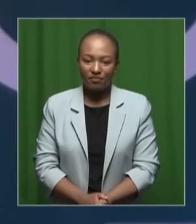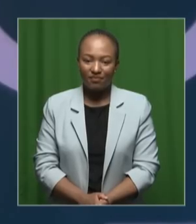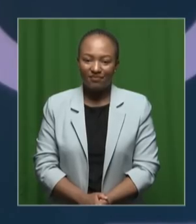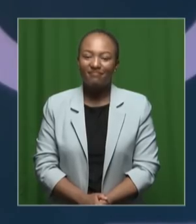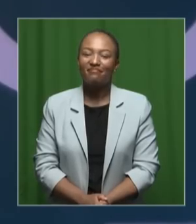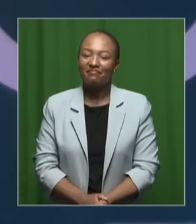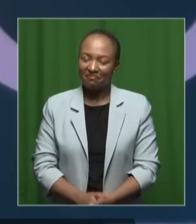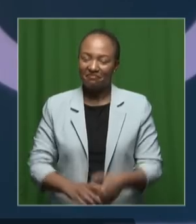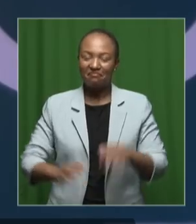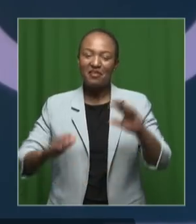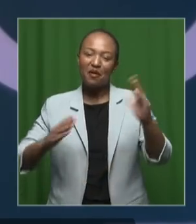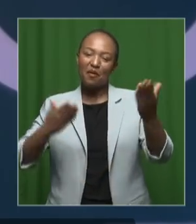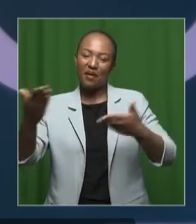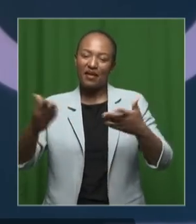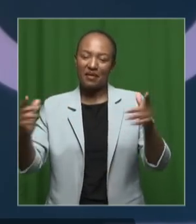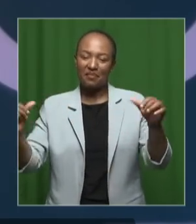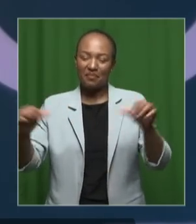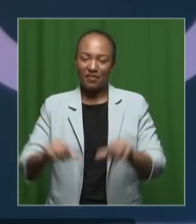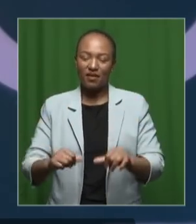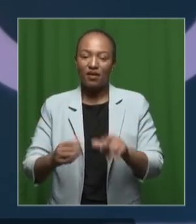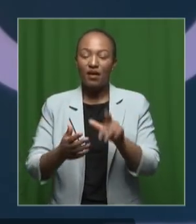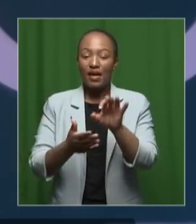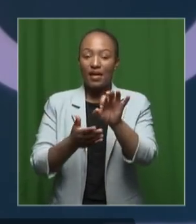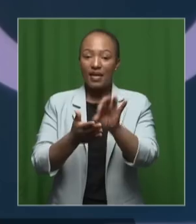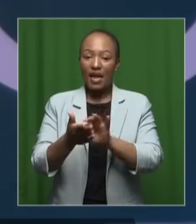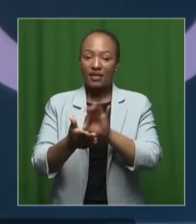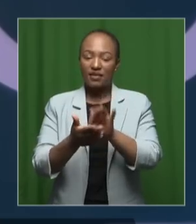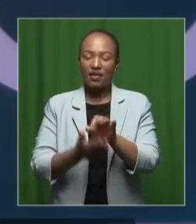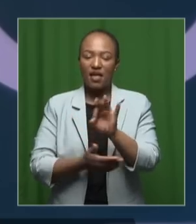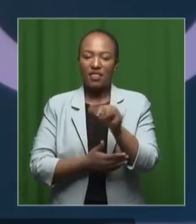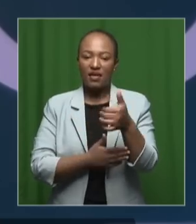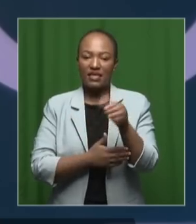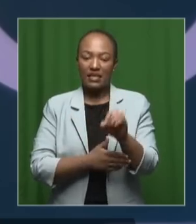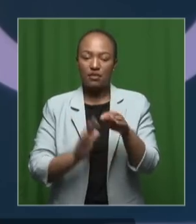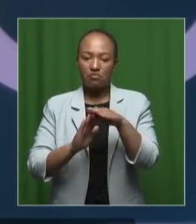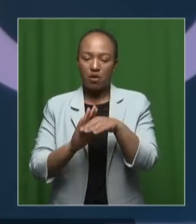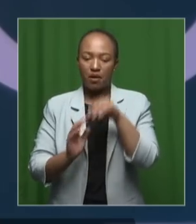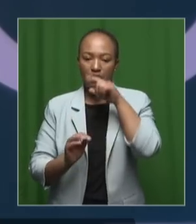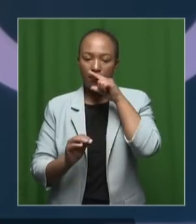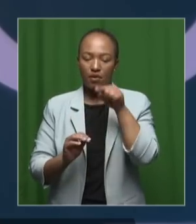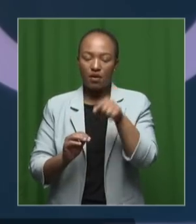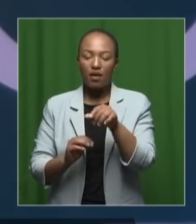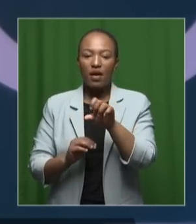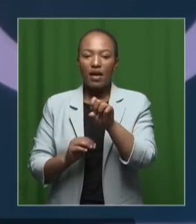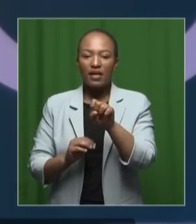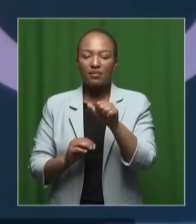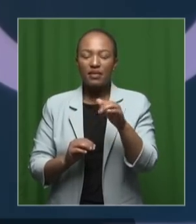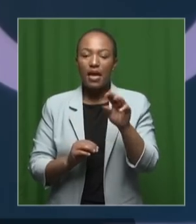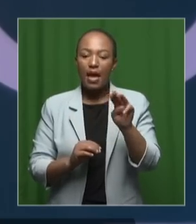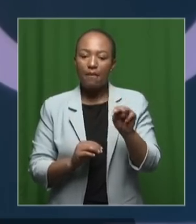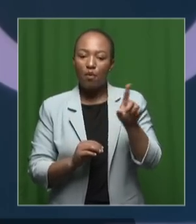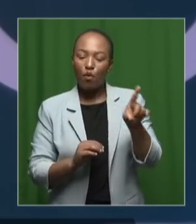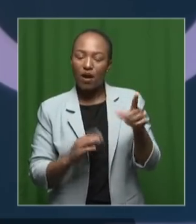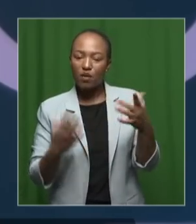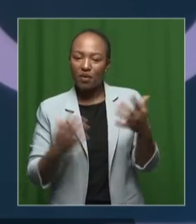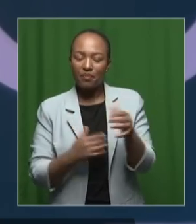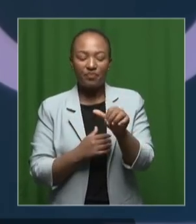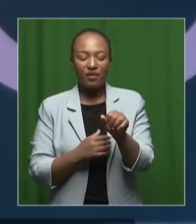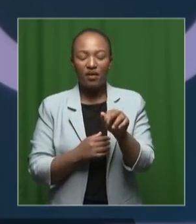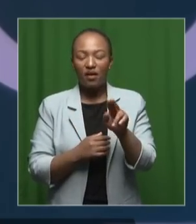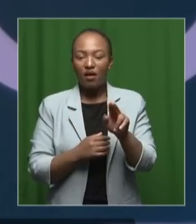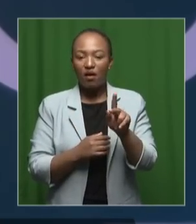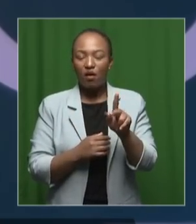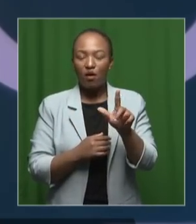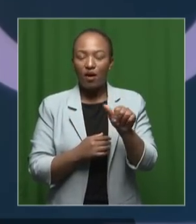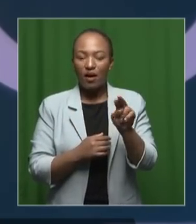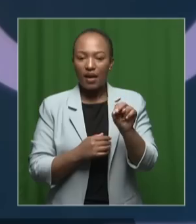Well, welcome back. This is Elections 360 coming to you tonight from the SABC's M1 studios at Auckland Park. But of course,